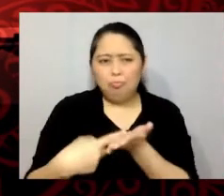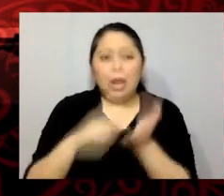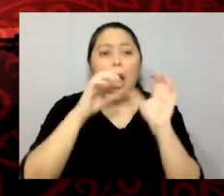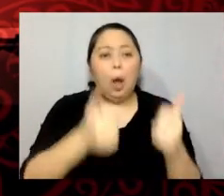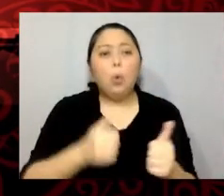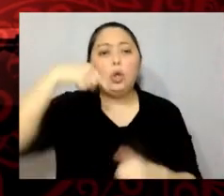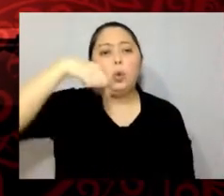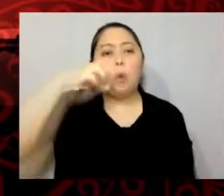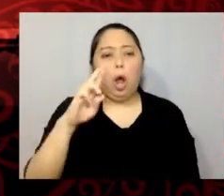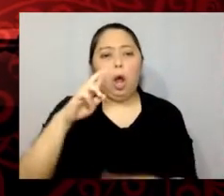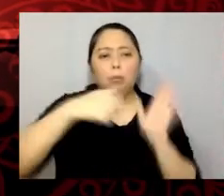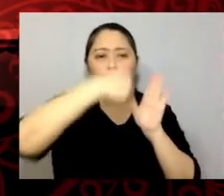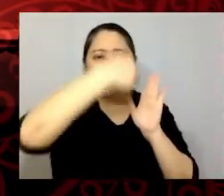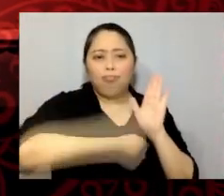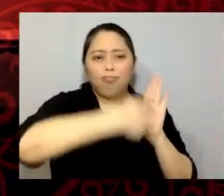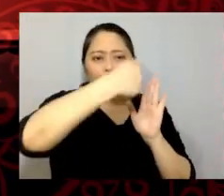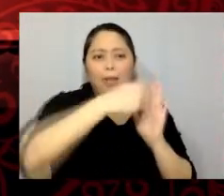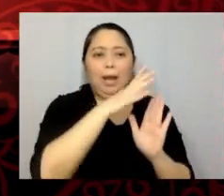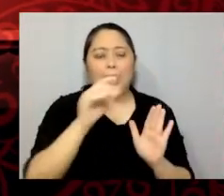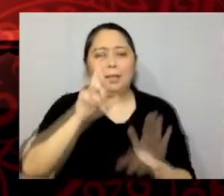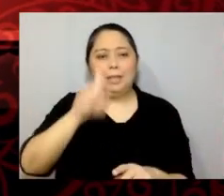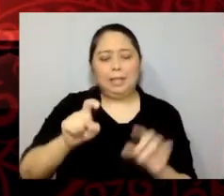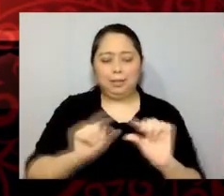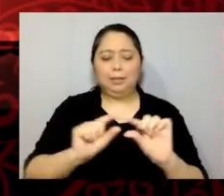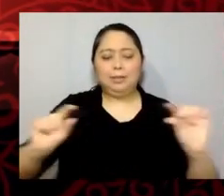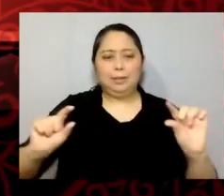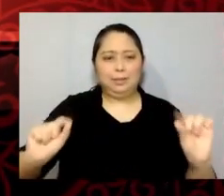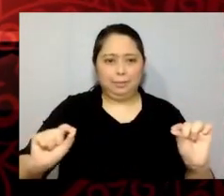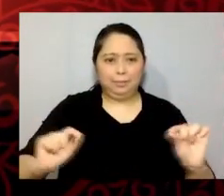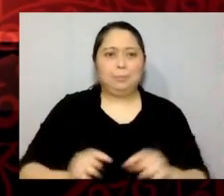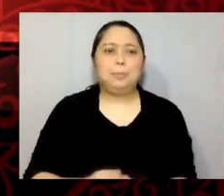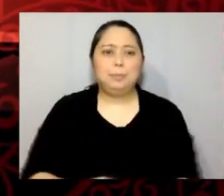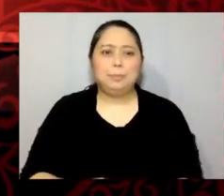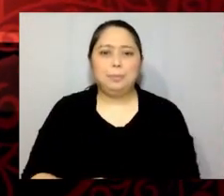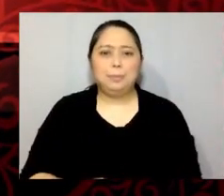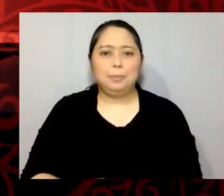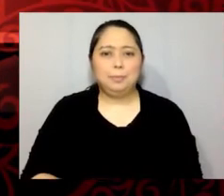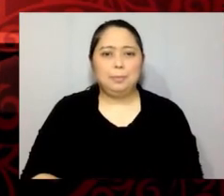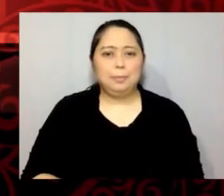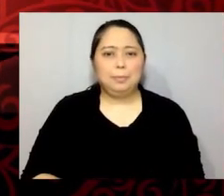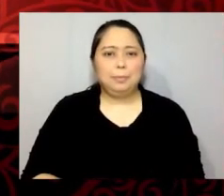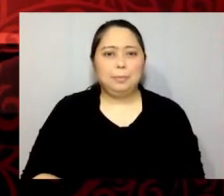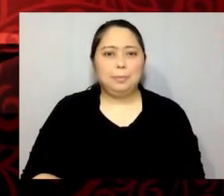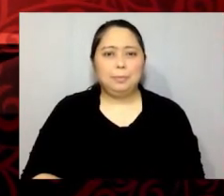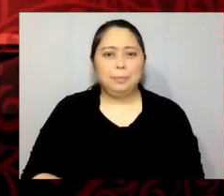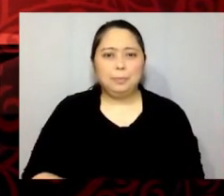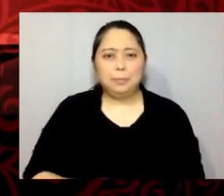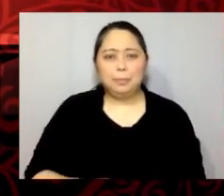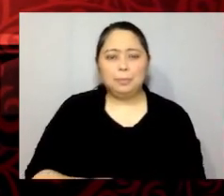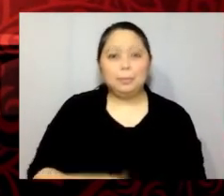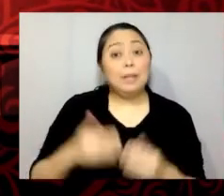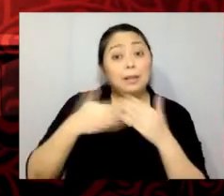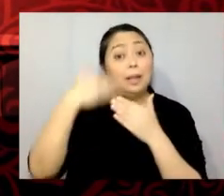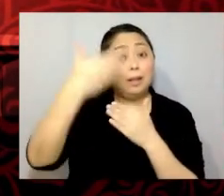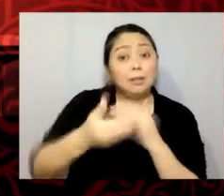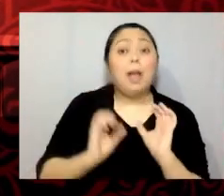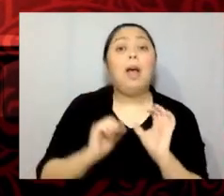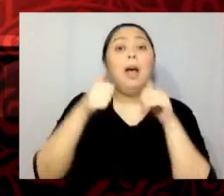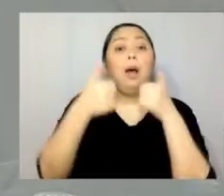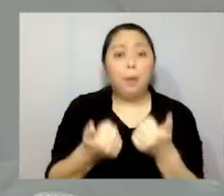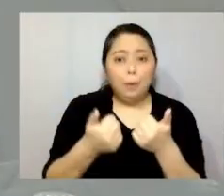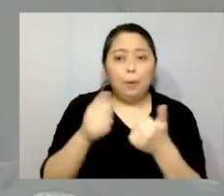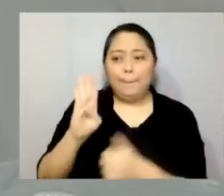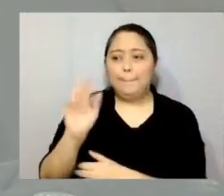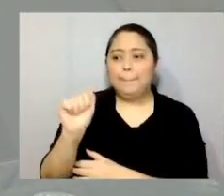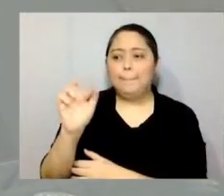this conversation by scanning that QR code you see on your screens or by clicking the quick survey link below. Up